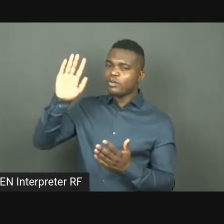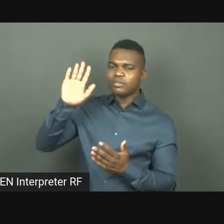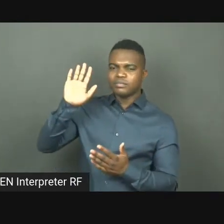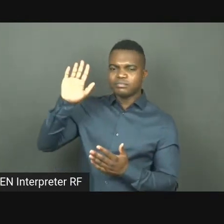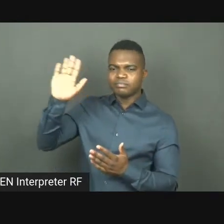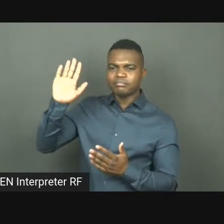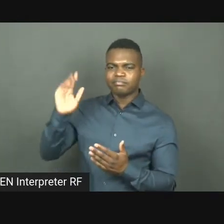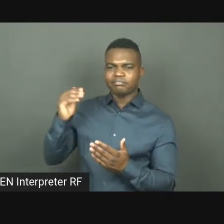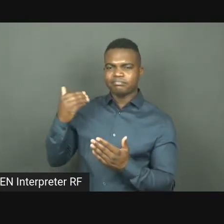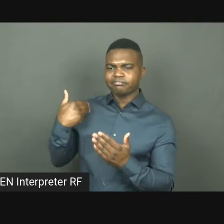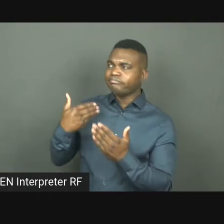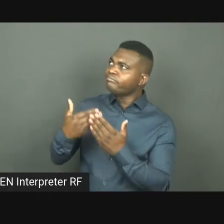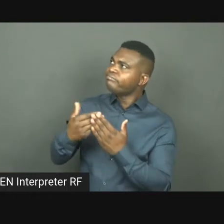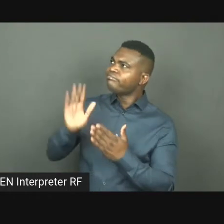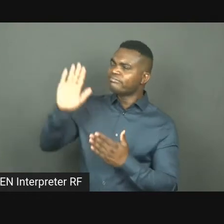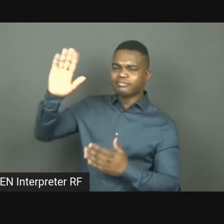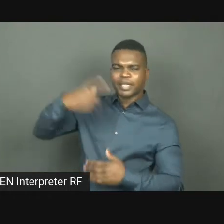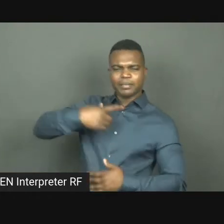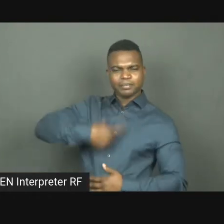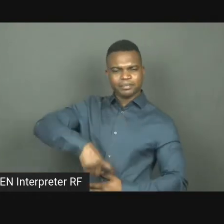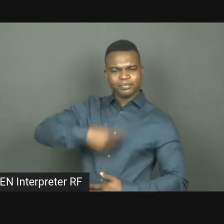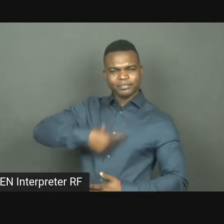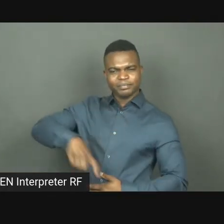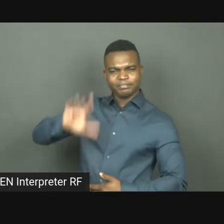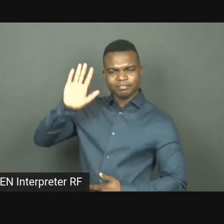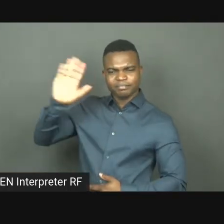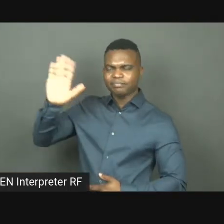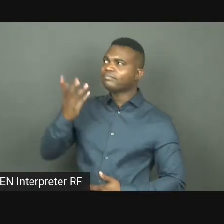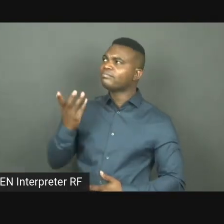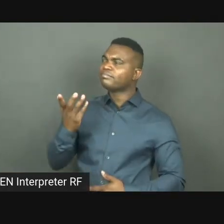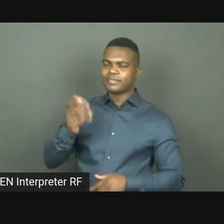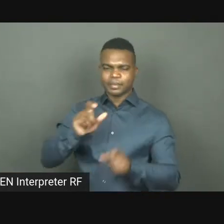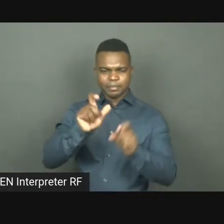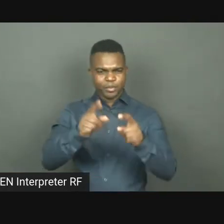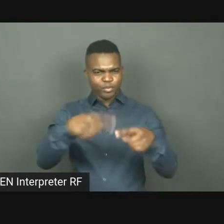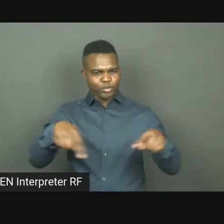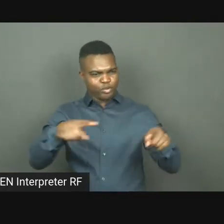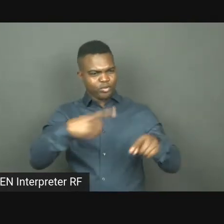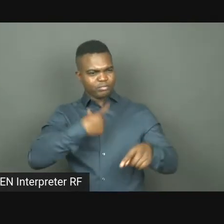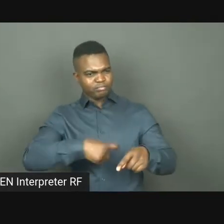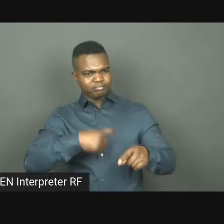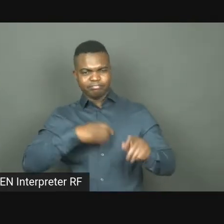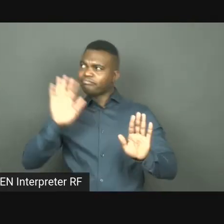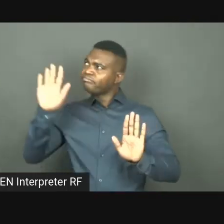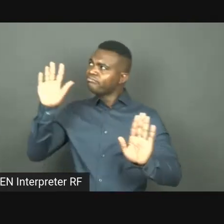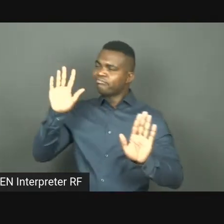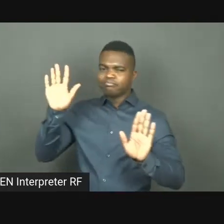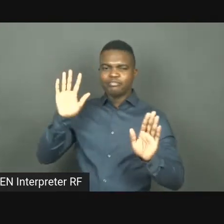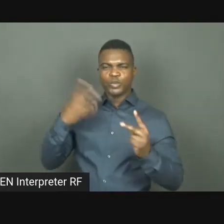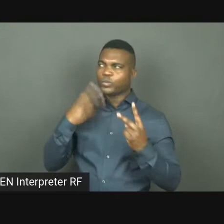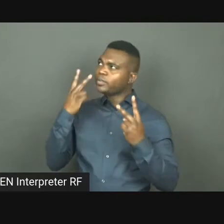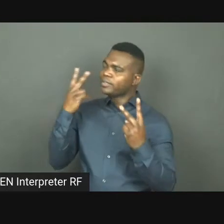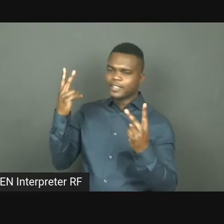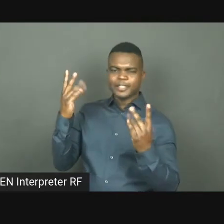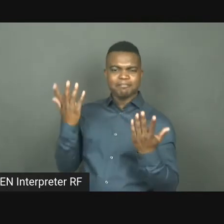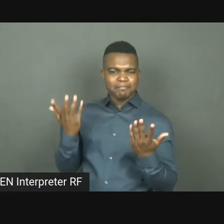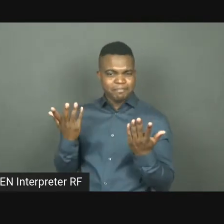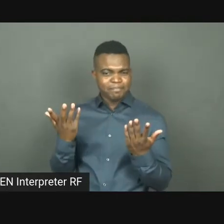their lives fit into some kind of approved, acceptable box or